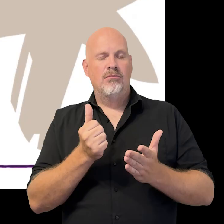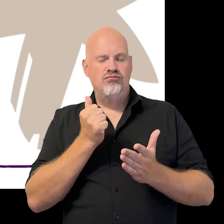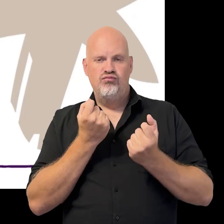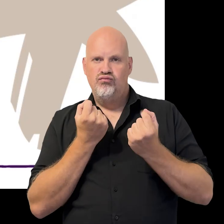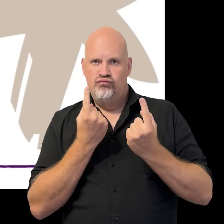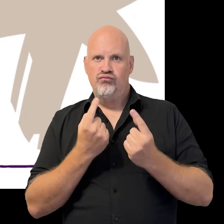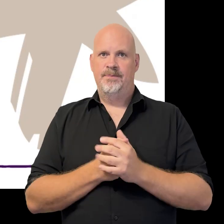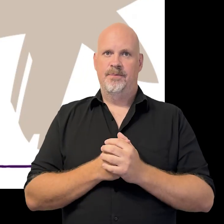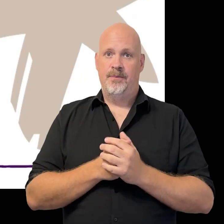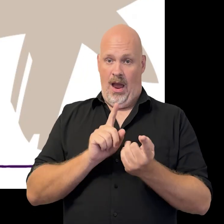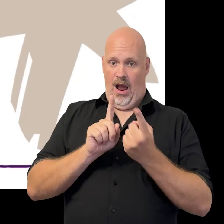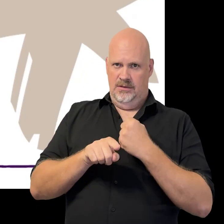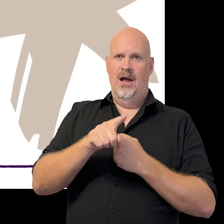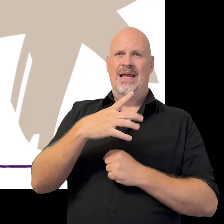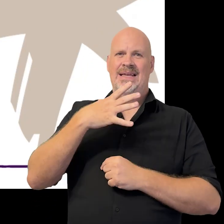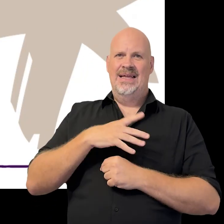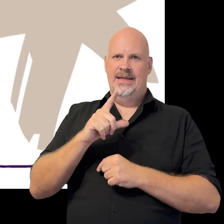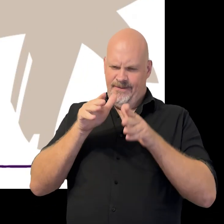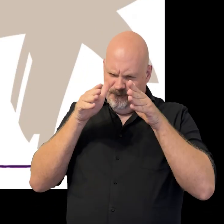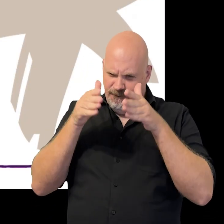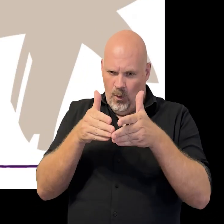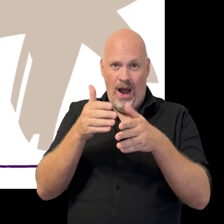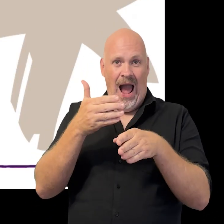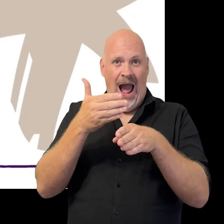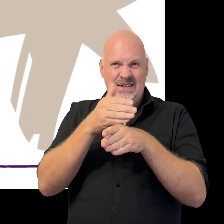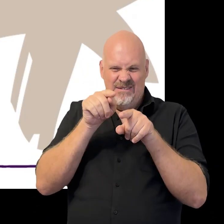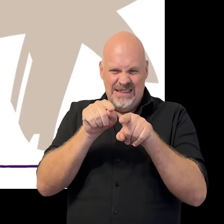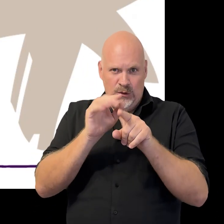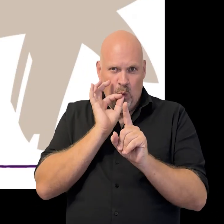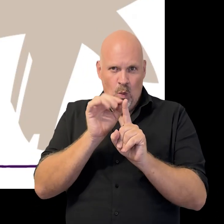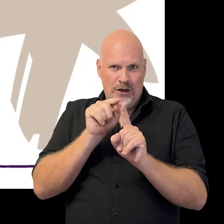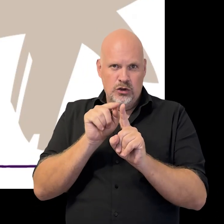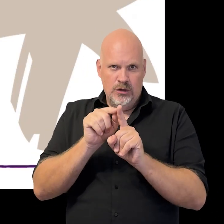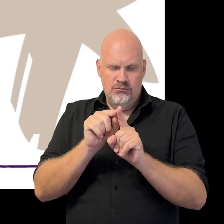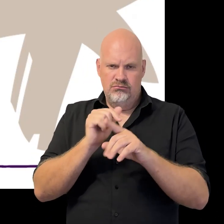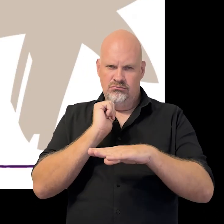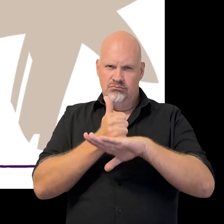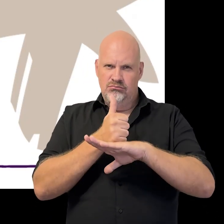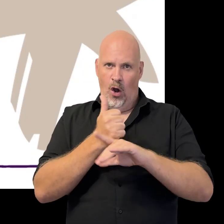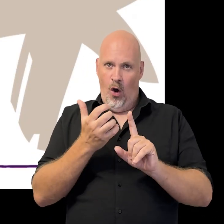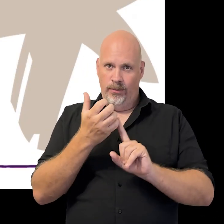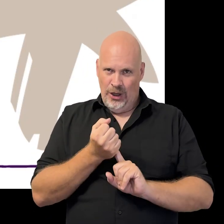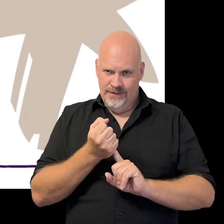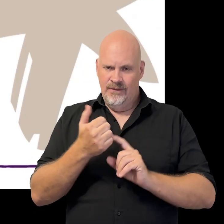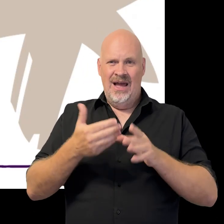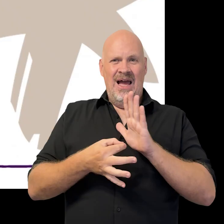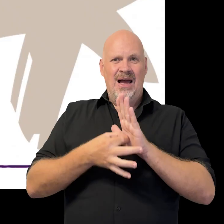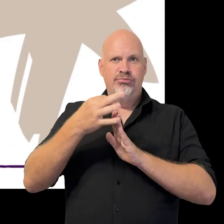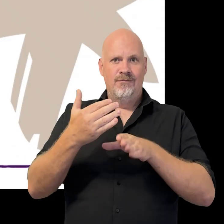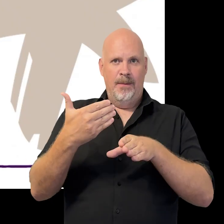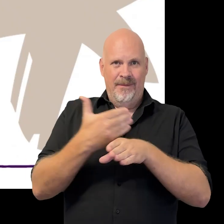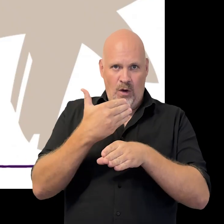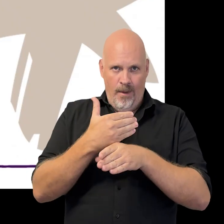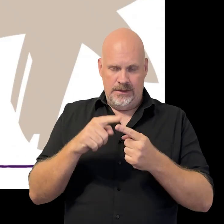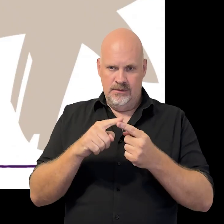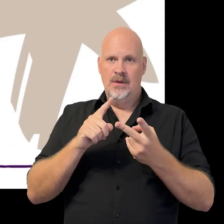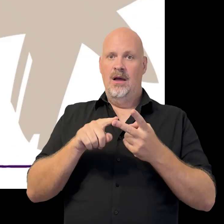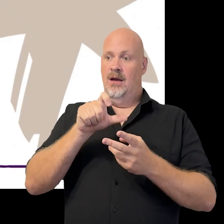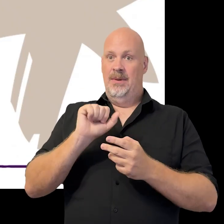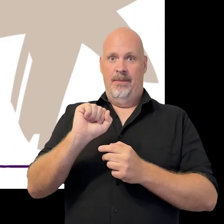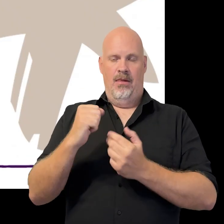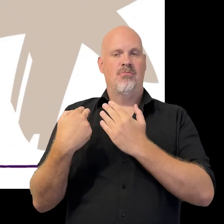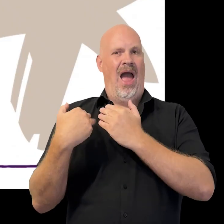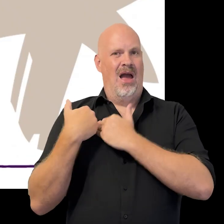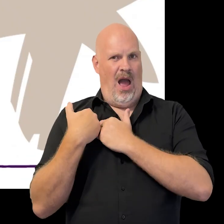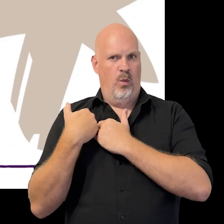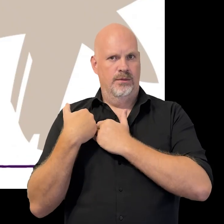best analyse and present that data. Now, that will vary depending on whether you're